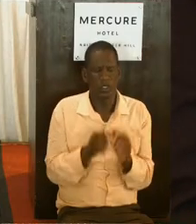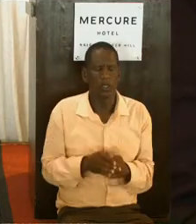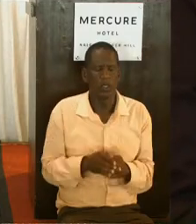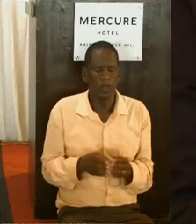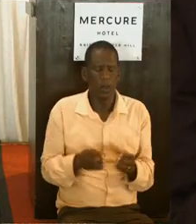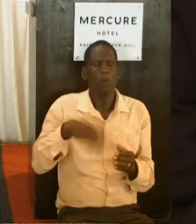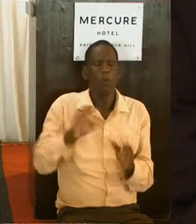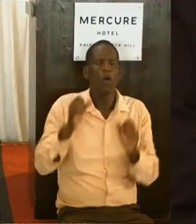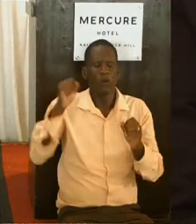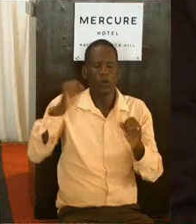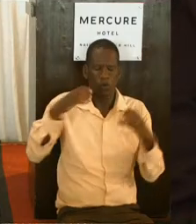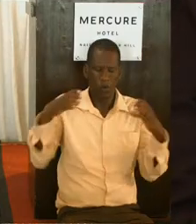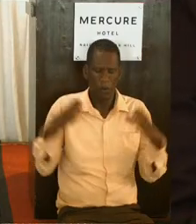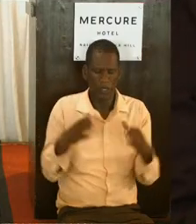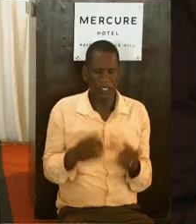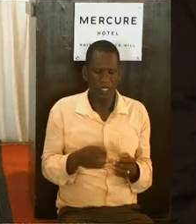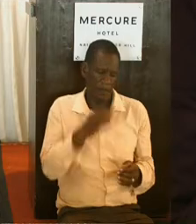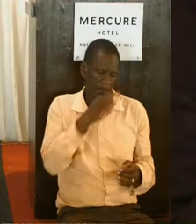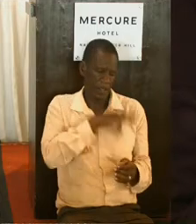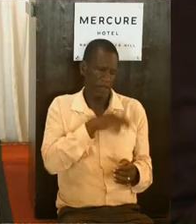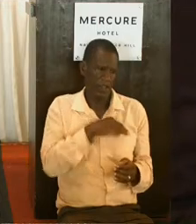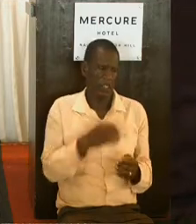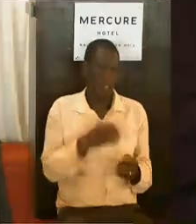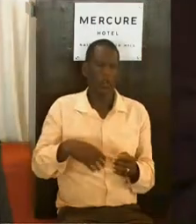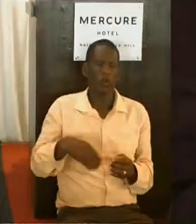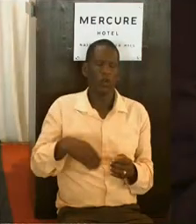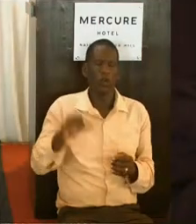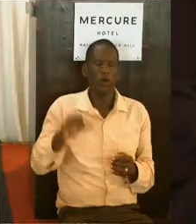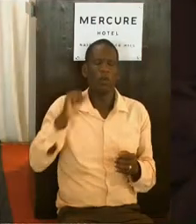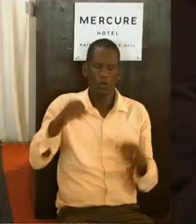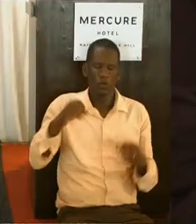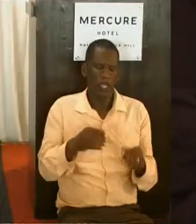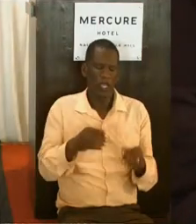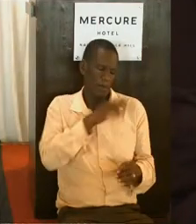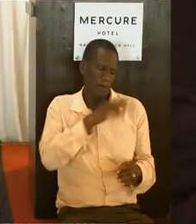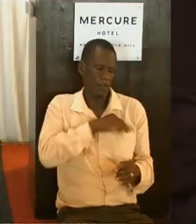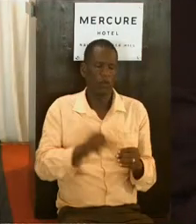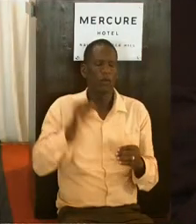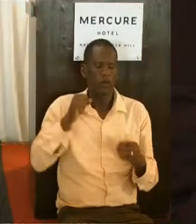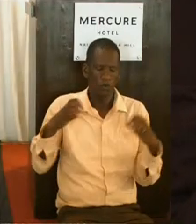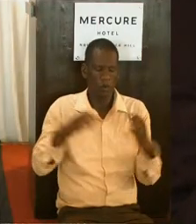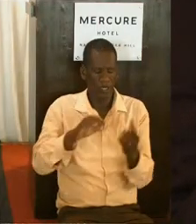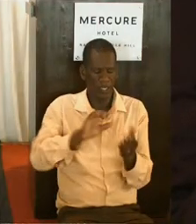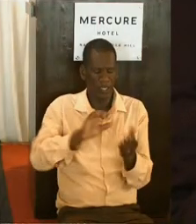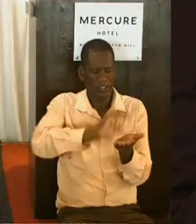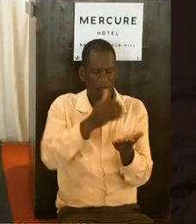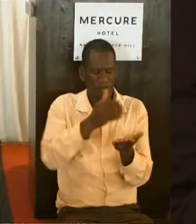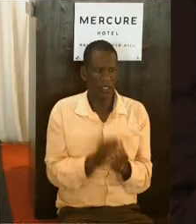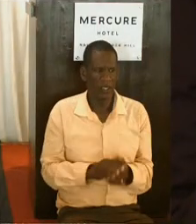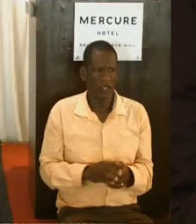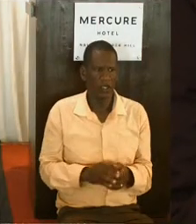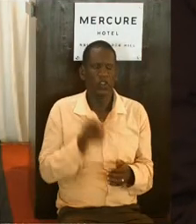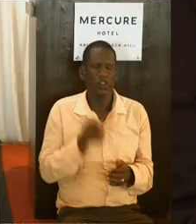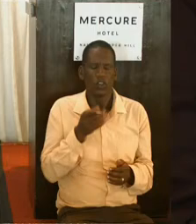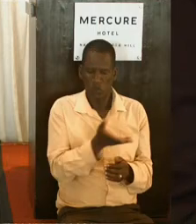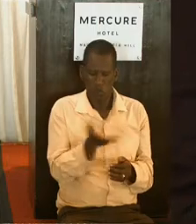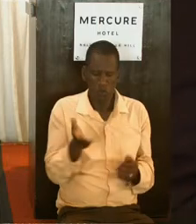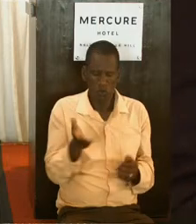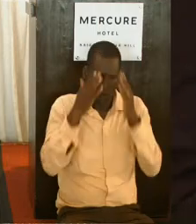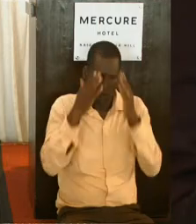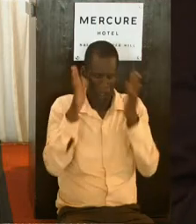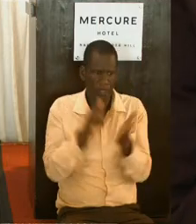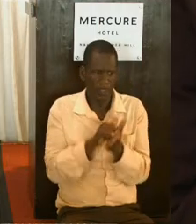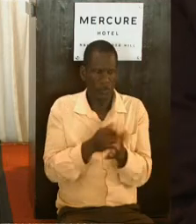more political parties are benefiting from the political partisan you are aware